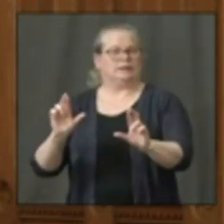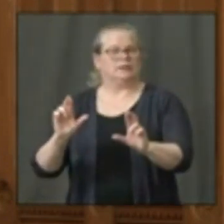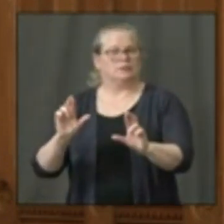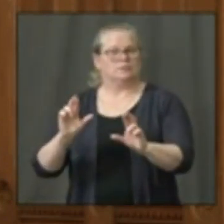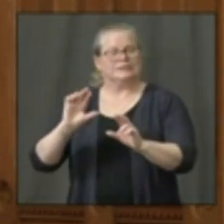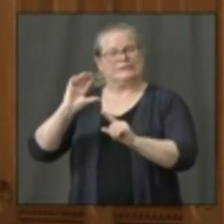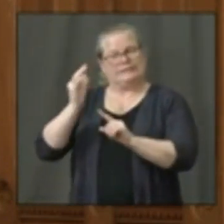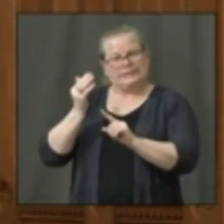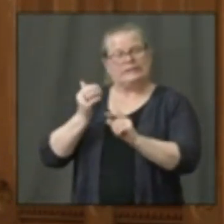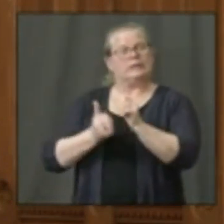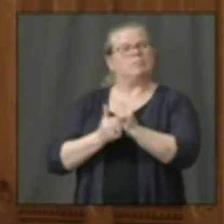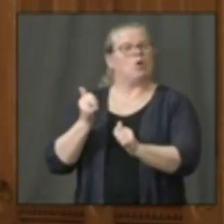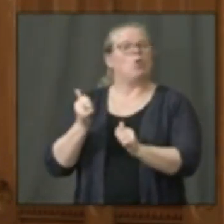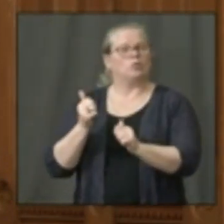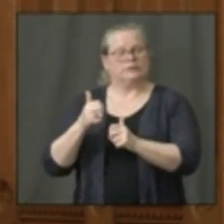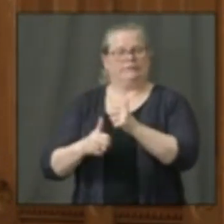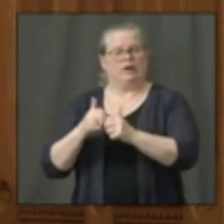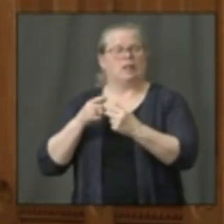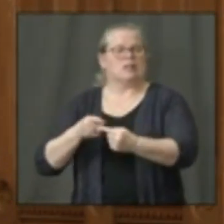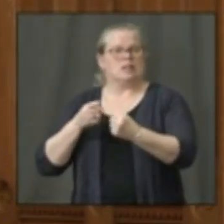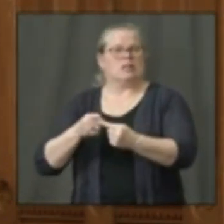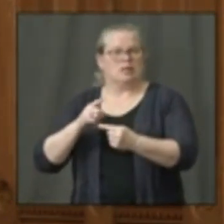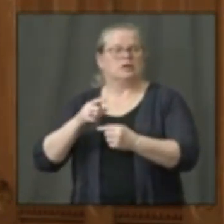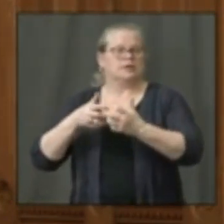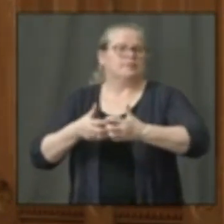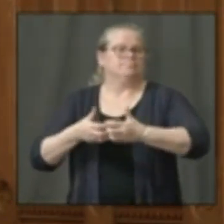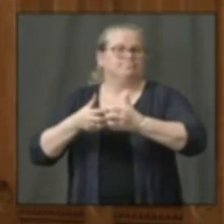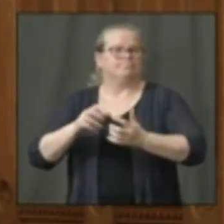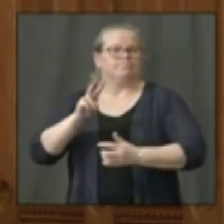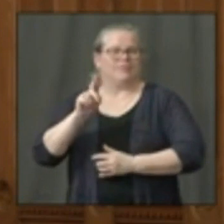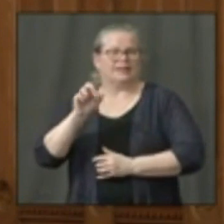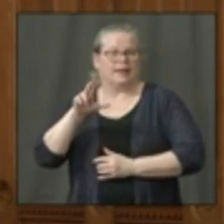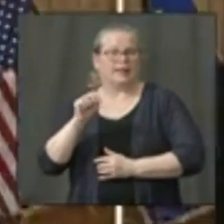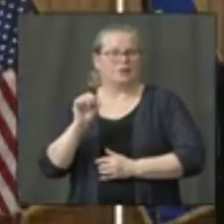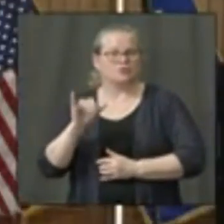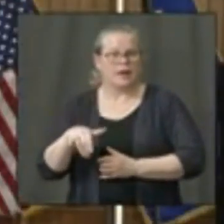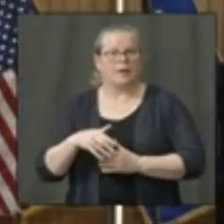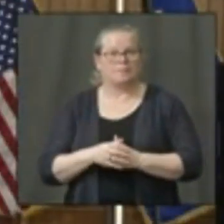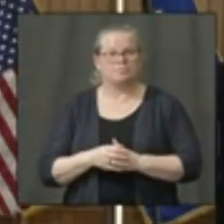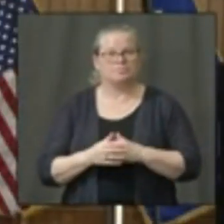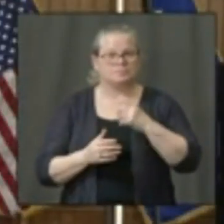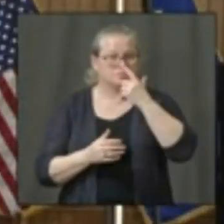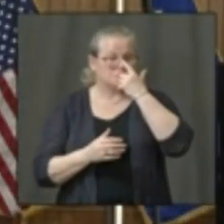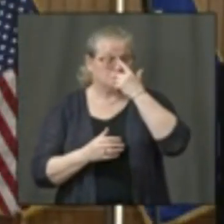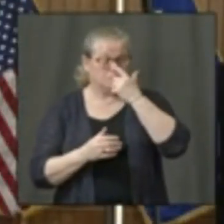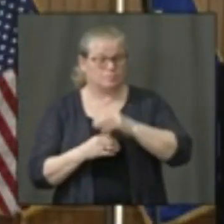constraint that we'd have as we look to scale up our hospital capacity. I will say on the